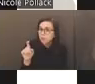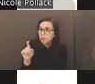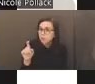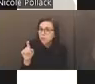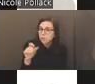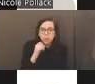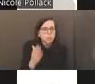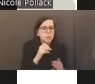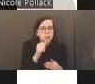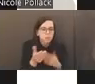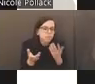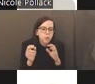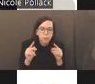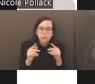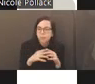I'm not seeing. Maybe not. Okay.